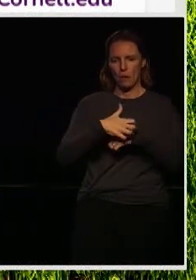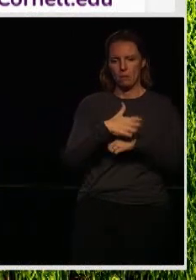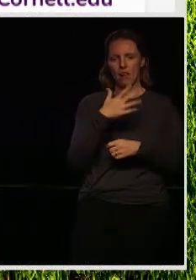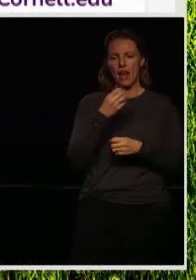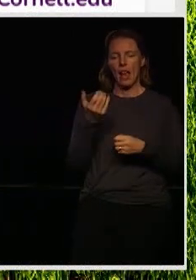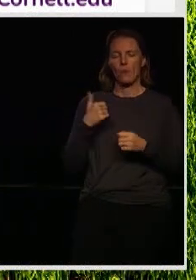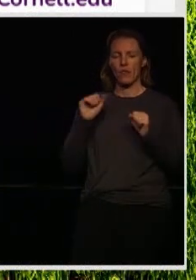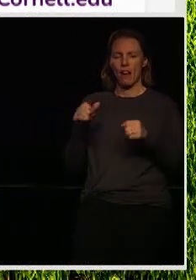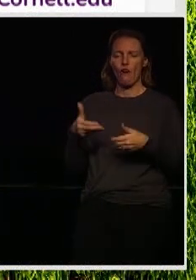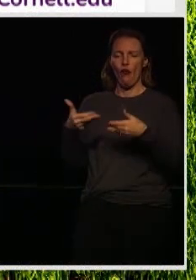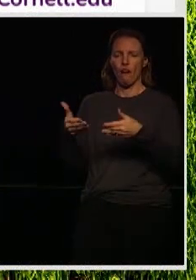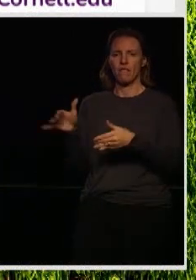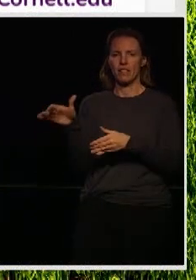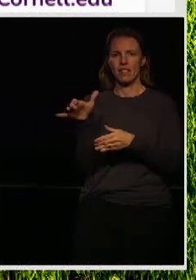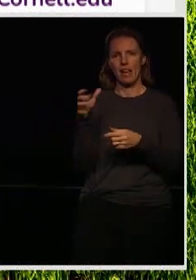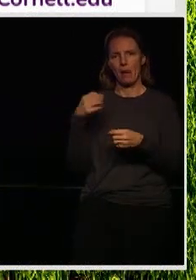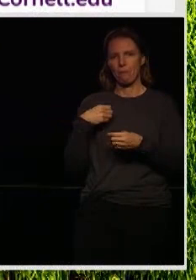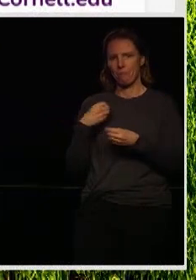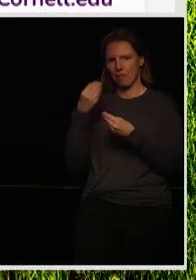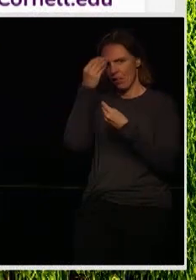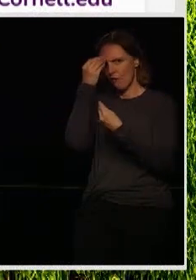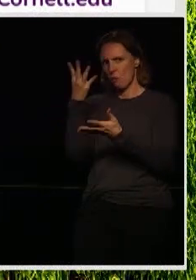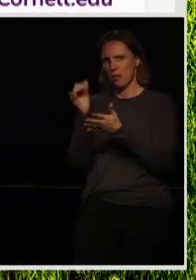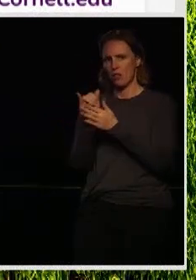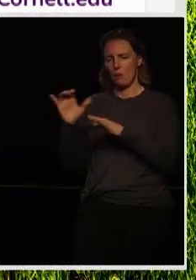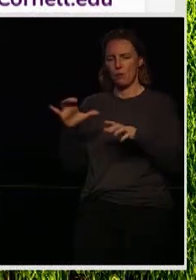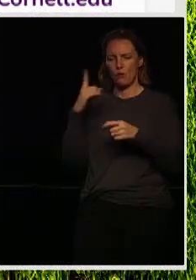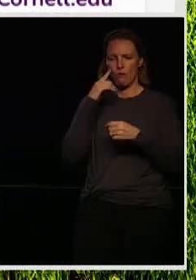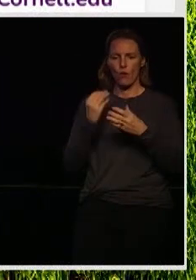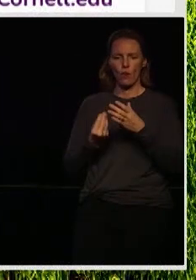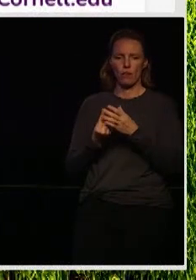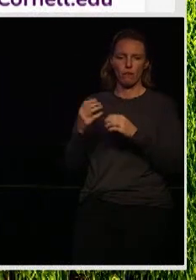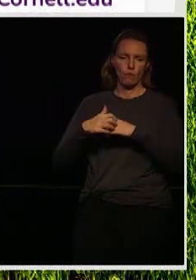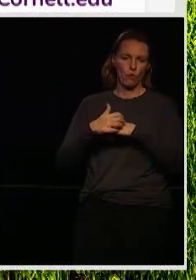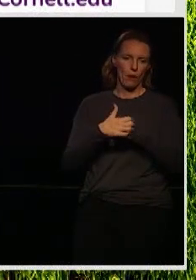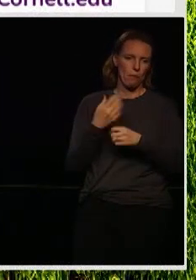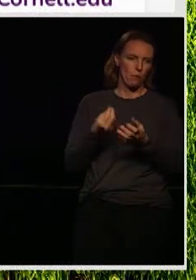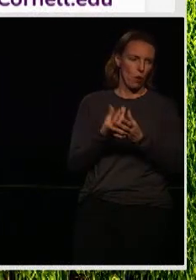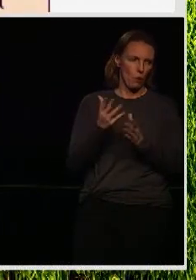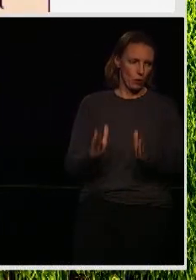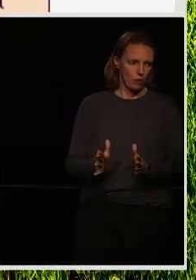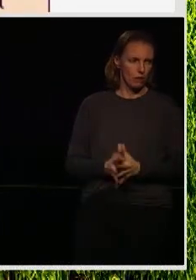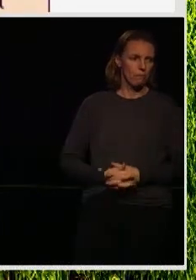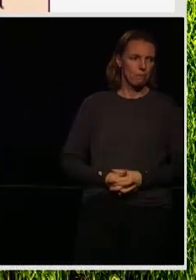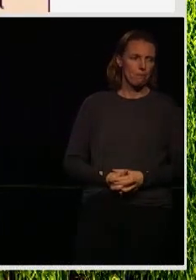And we can offer them those same insights as we do for grape growers.